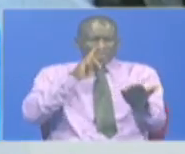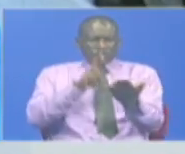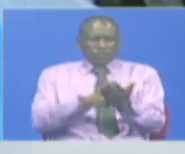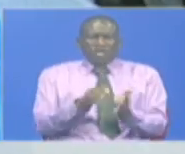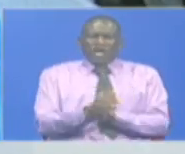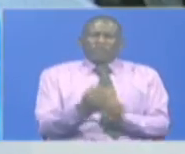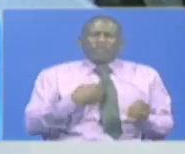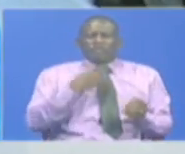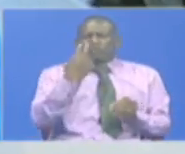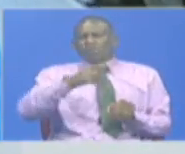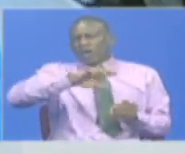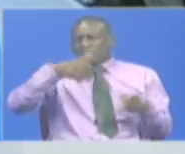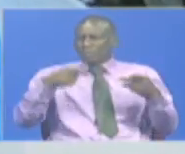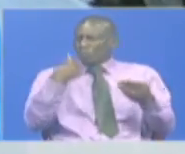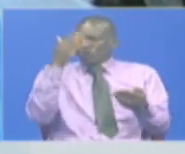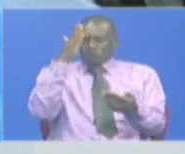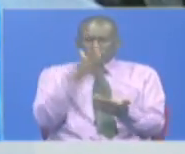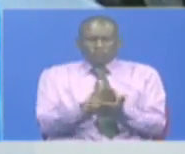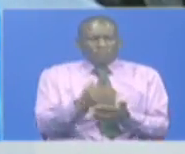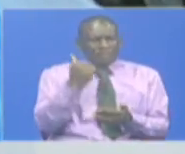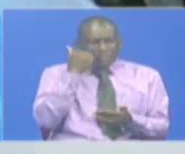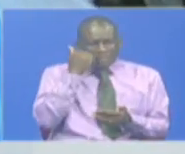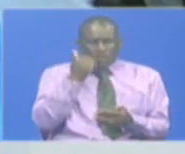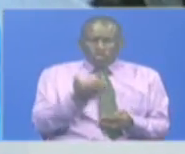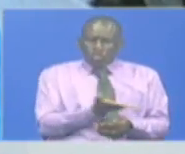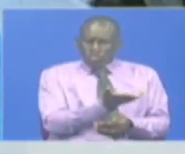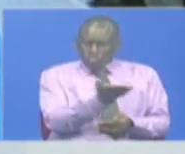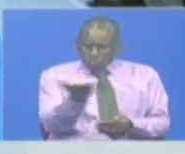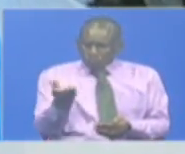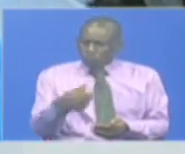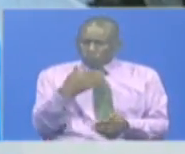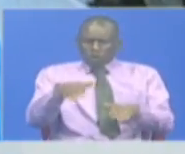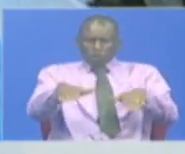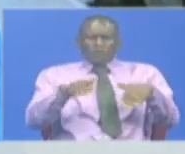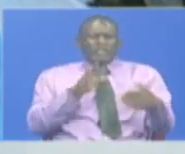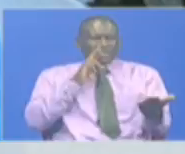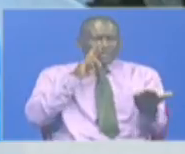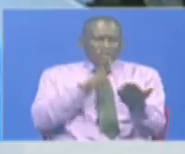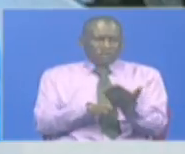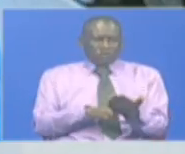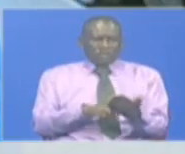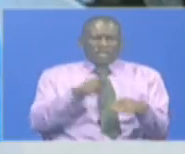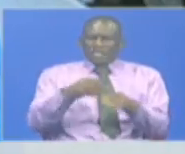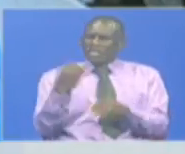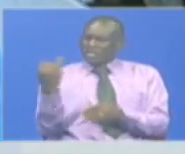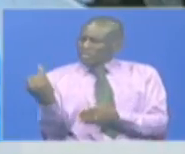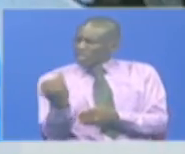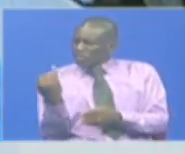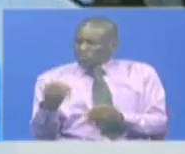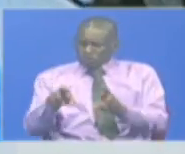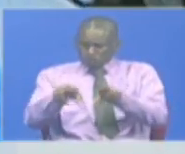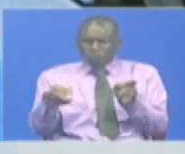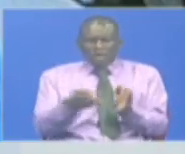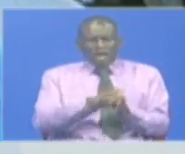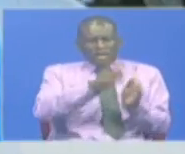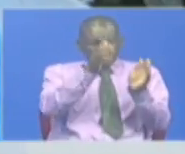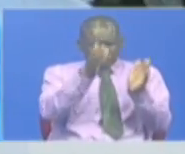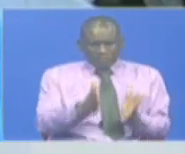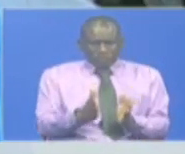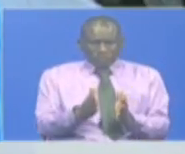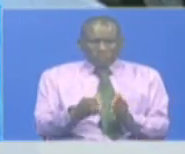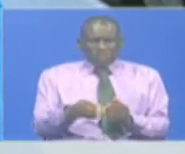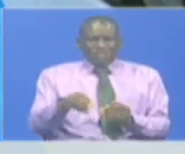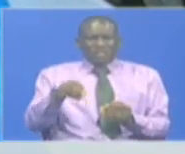cases. The ones which are waiting the results are in the isolation, and the other ones also are and